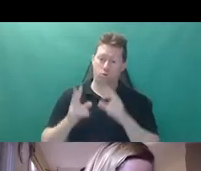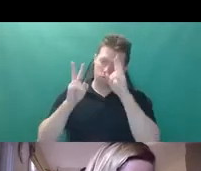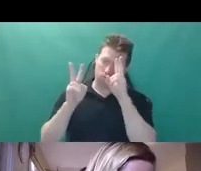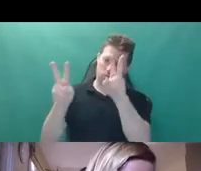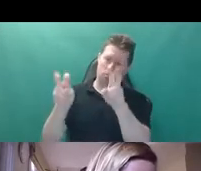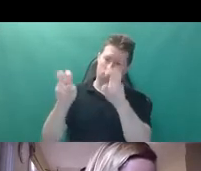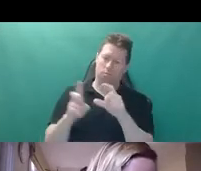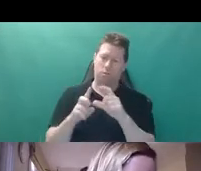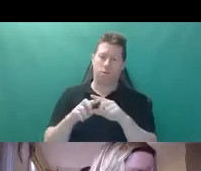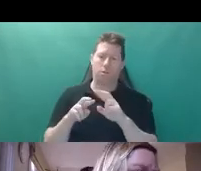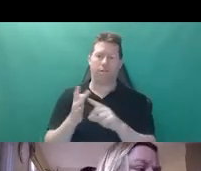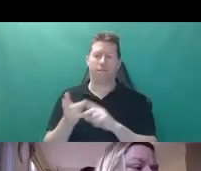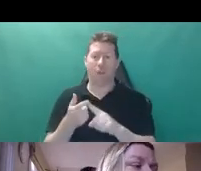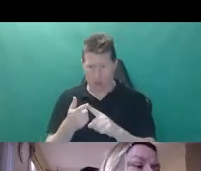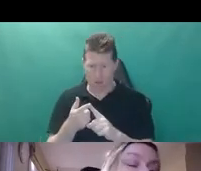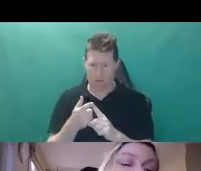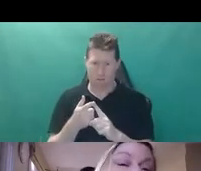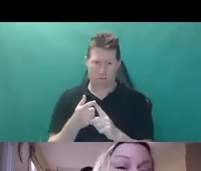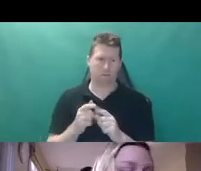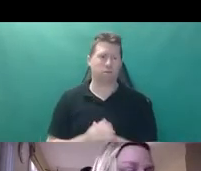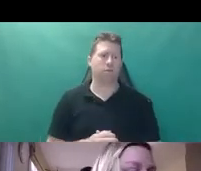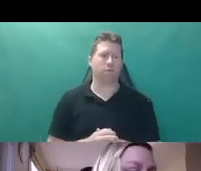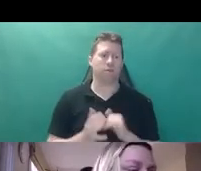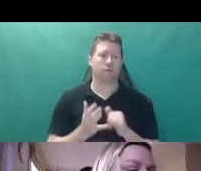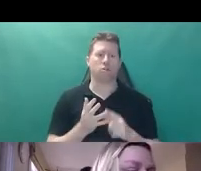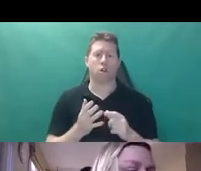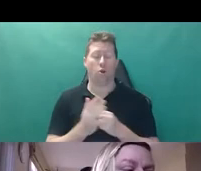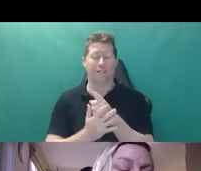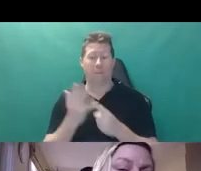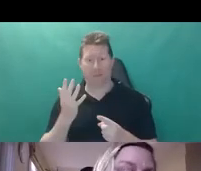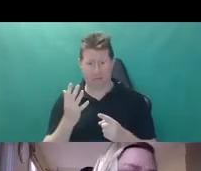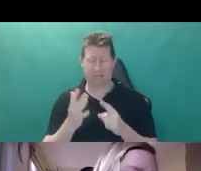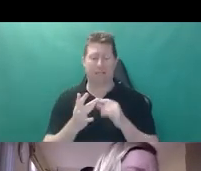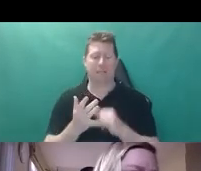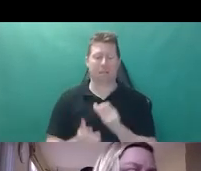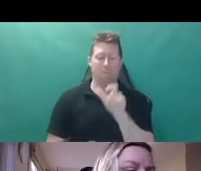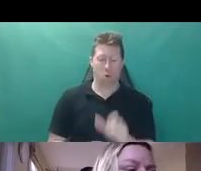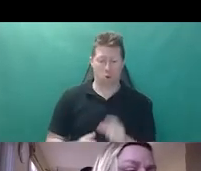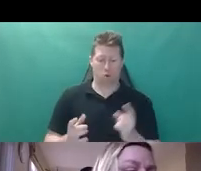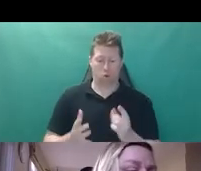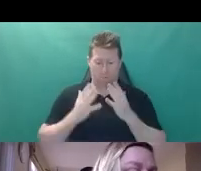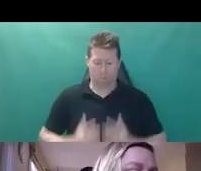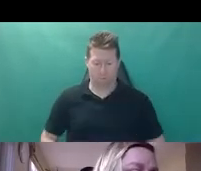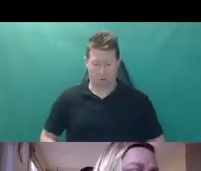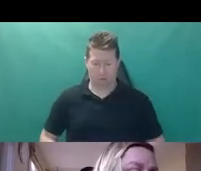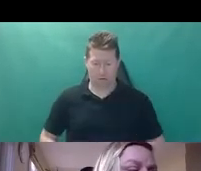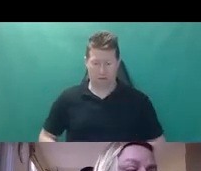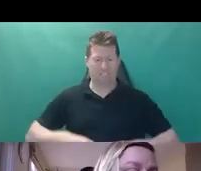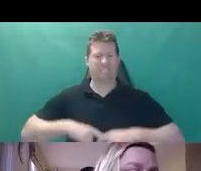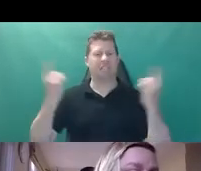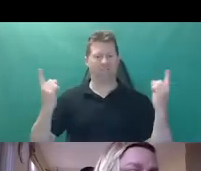Next page down. So disability is defined as a person with bodily difference, either a physical disability